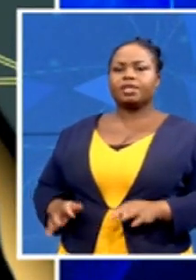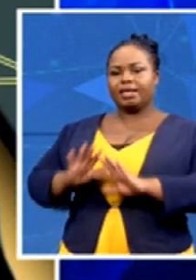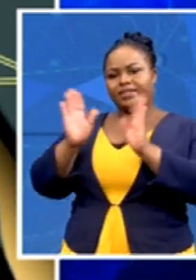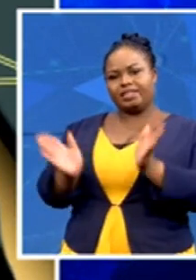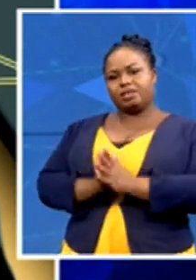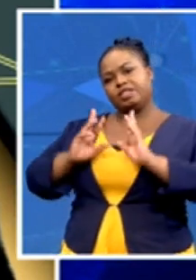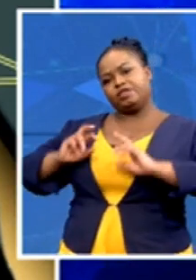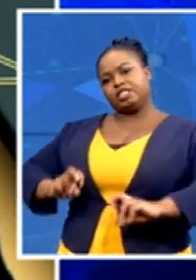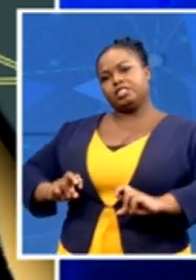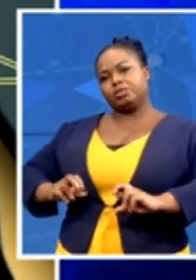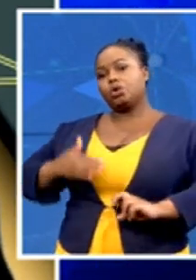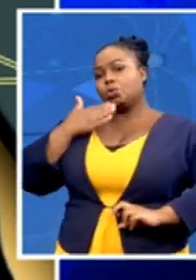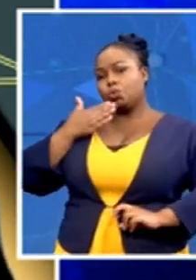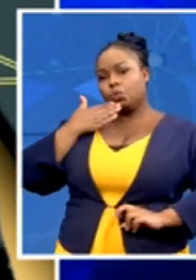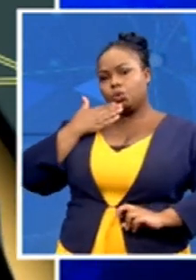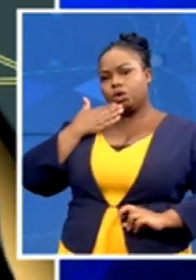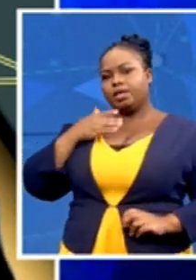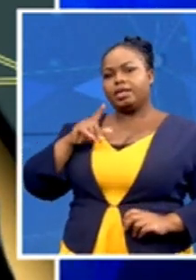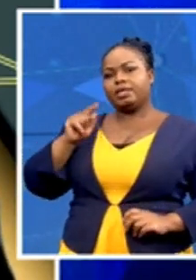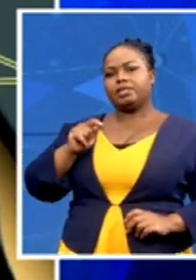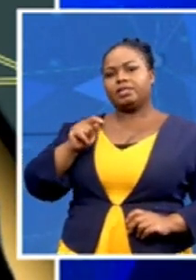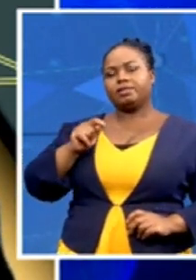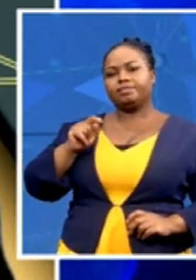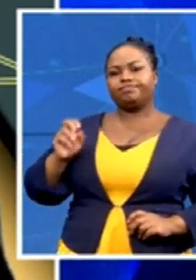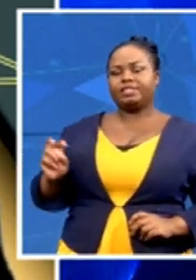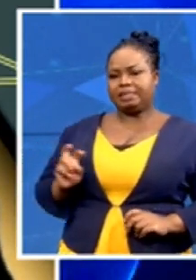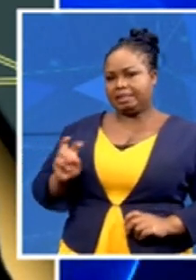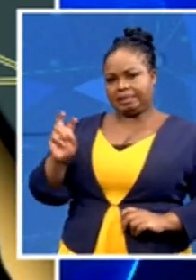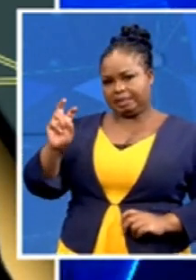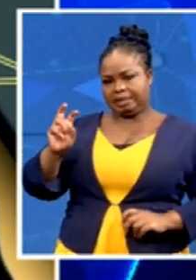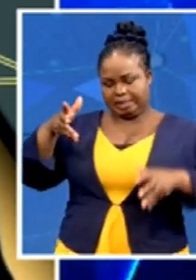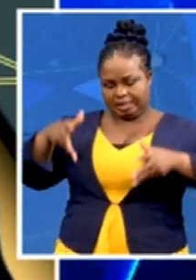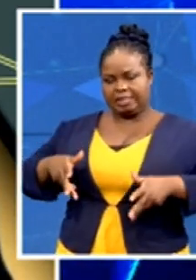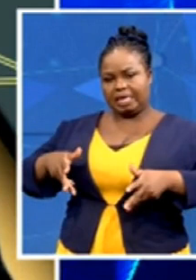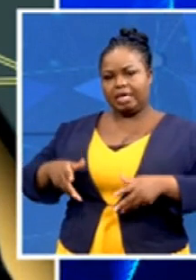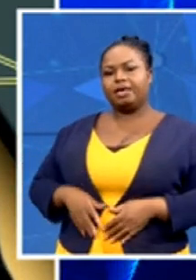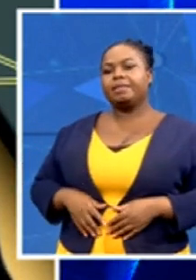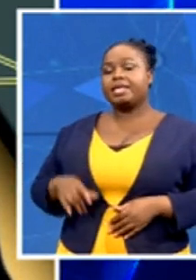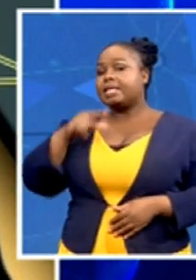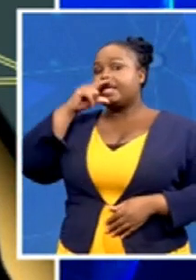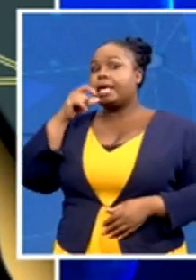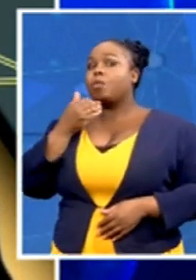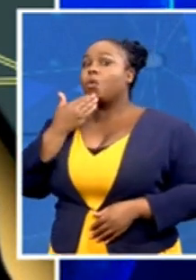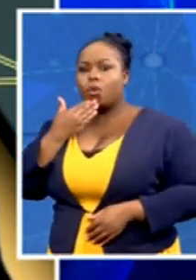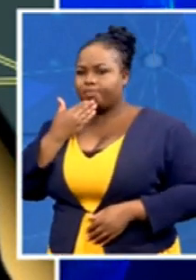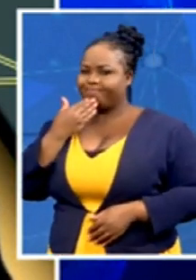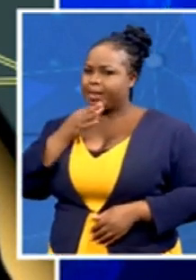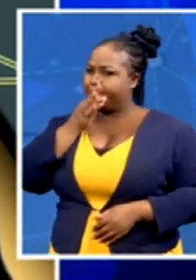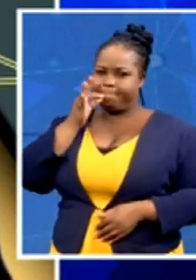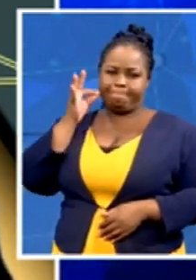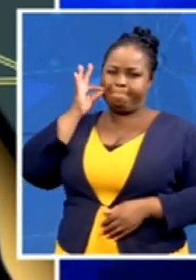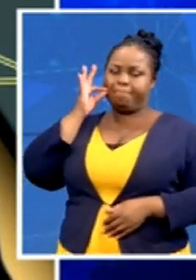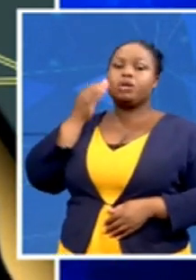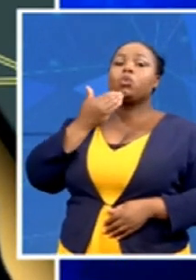investigators here at the SIU. I can't mention who they are, but the investigation was done purely by our experts who are in the